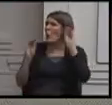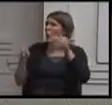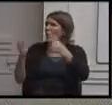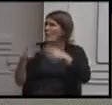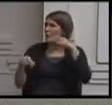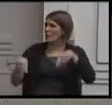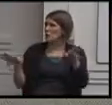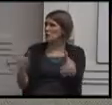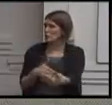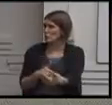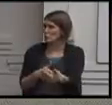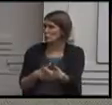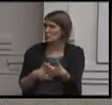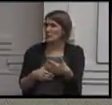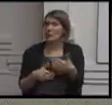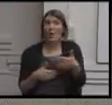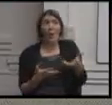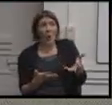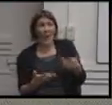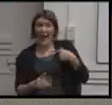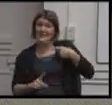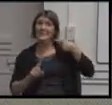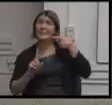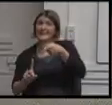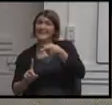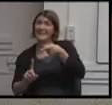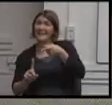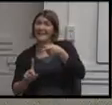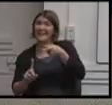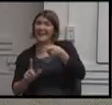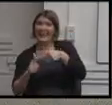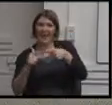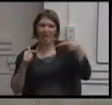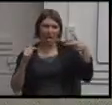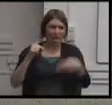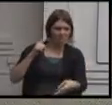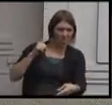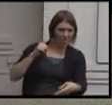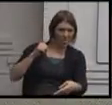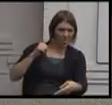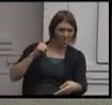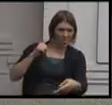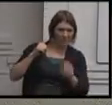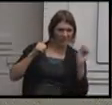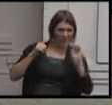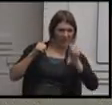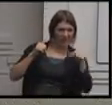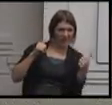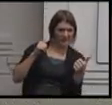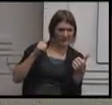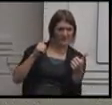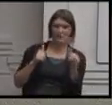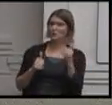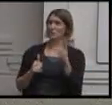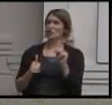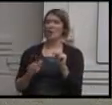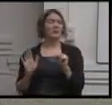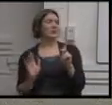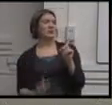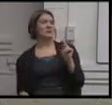for this room. And so, okay, there's a specific, and then it just, right, but that's it didn't go any further. Right, it didn't.